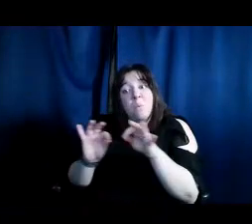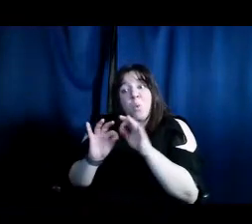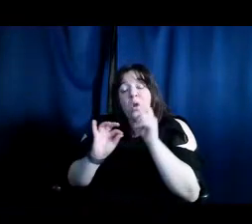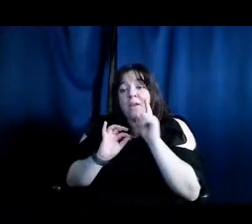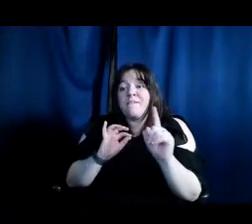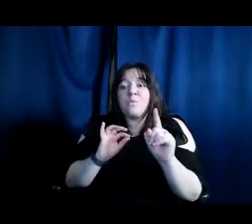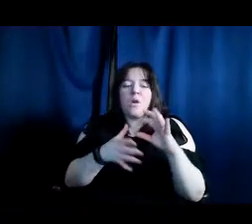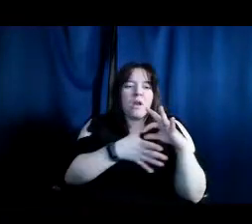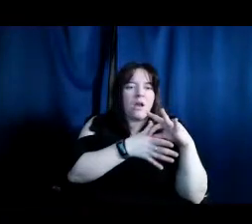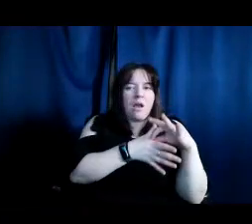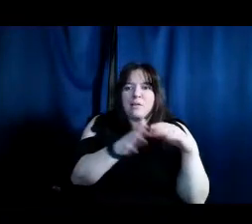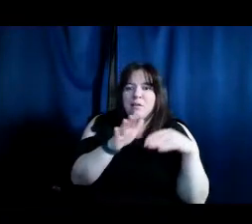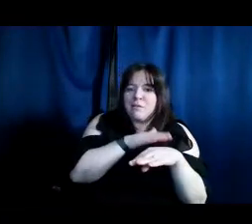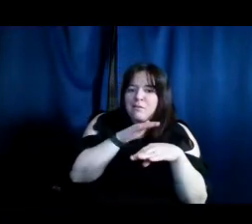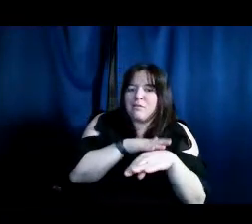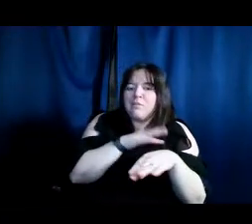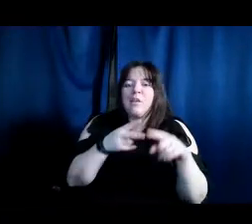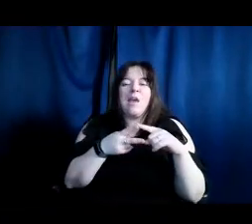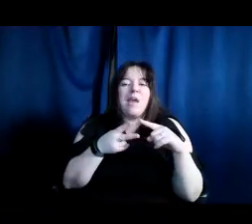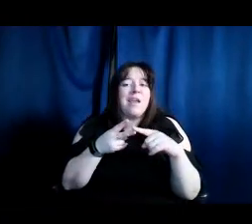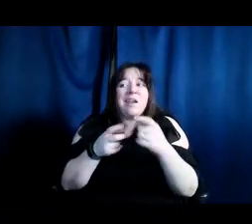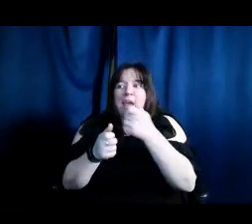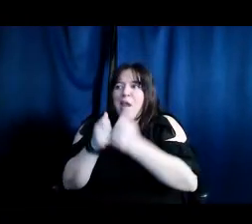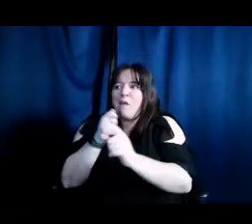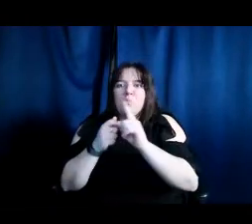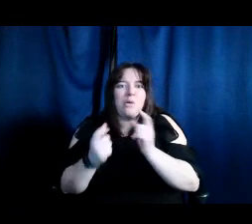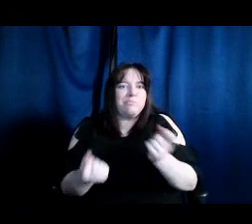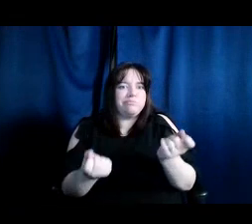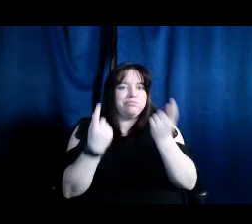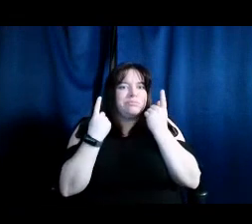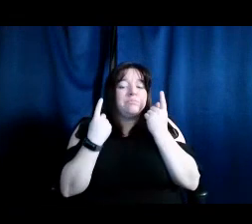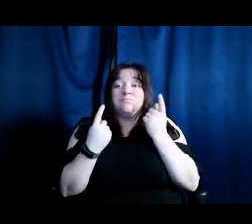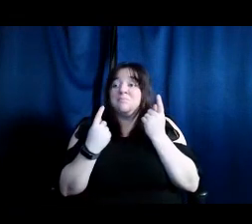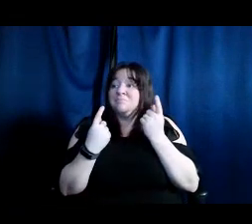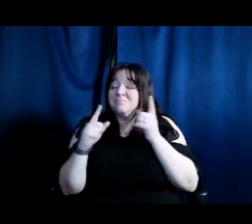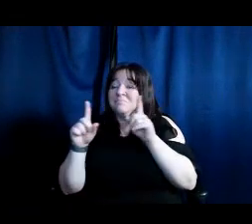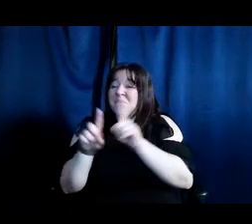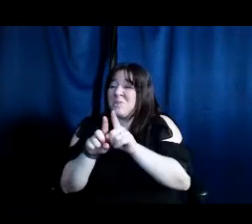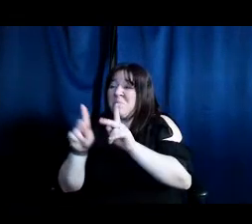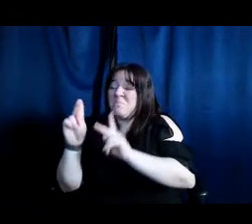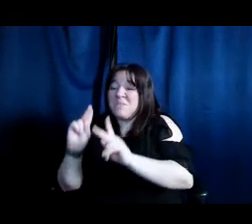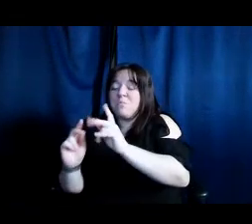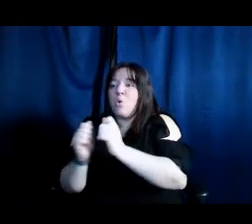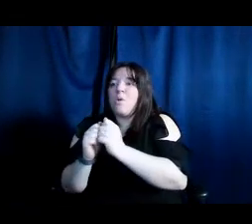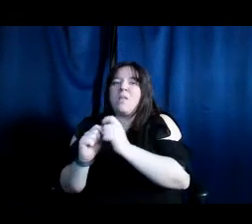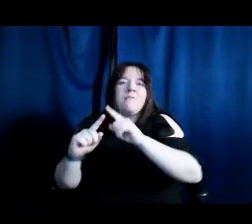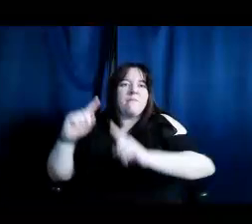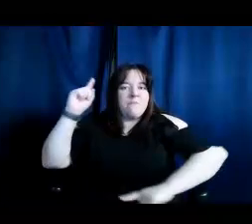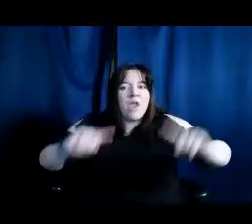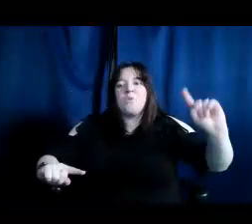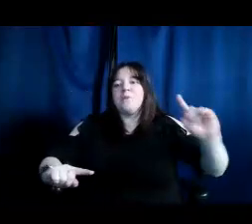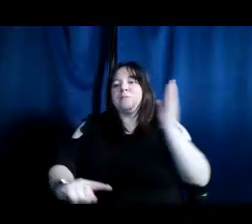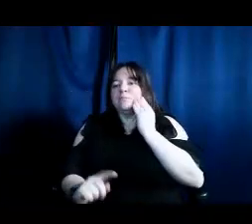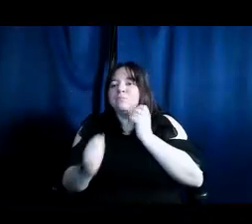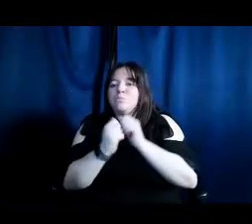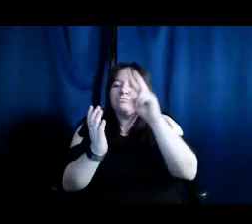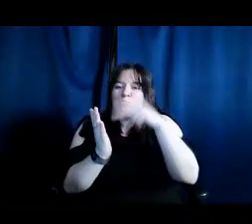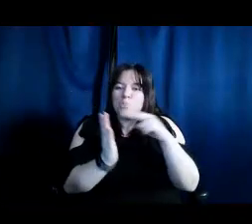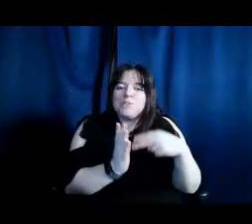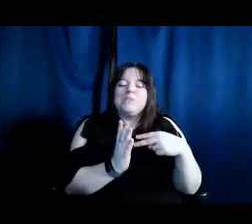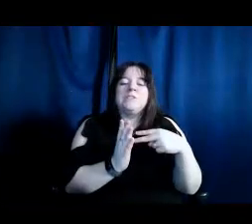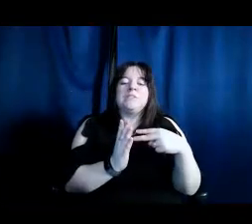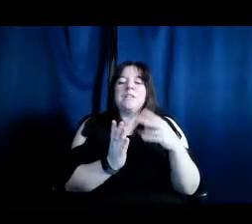communicates information clearly to everyone, including individuals with various literacy levels and learning disabilities, as well